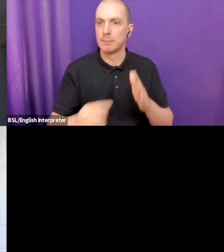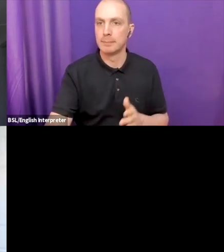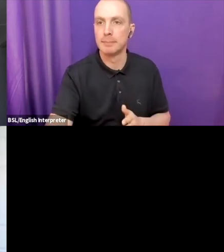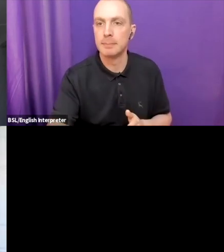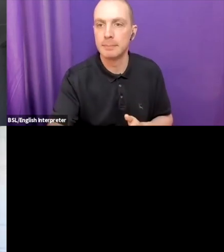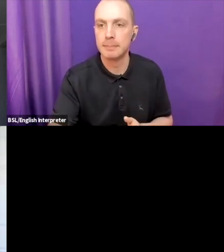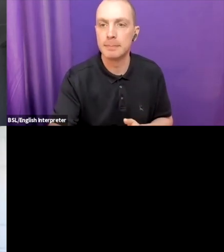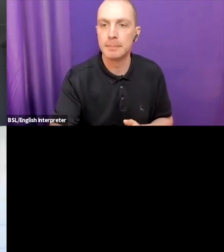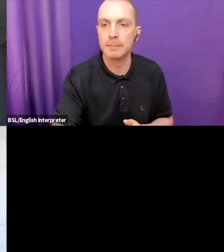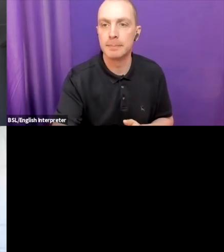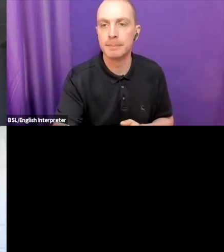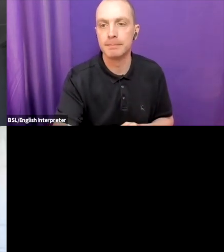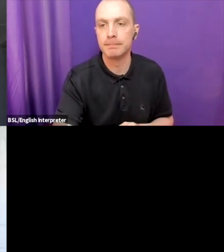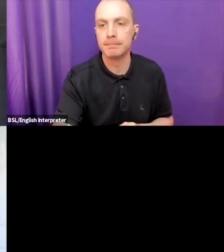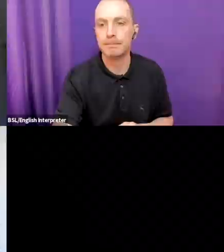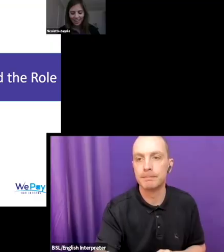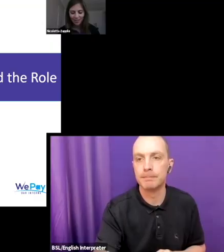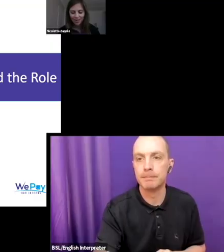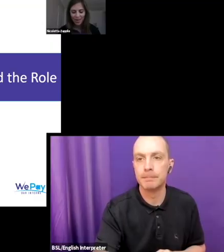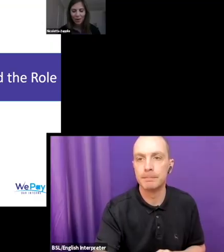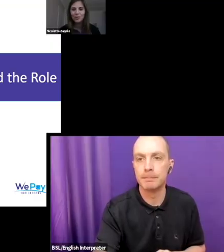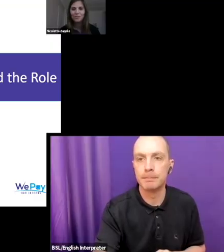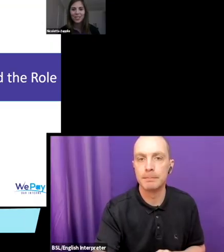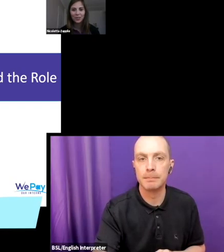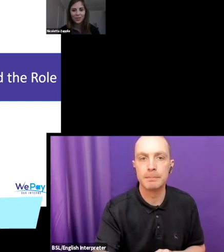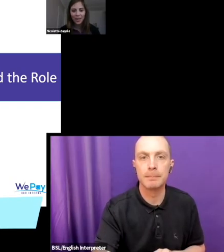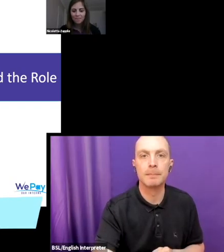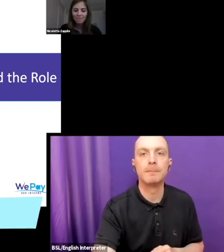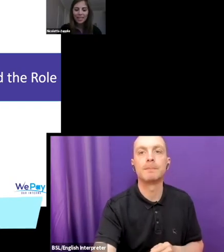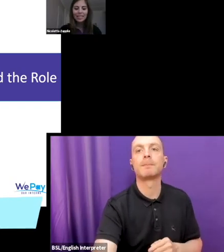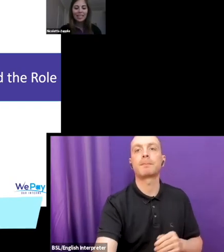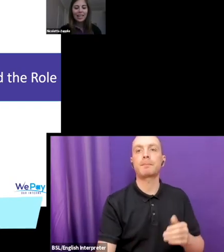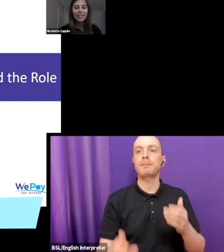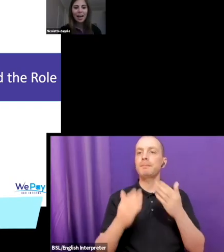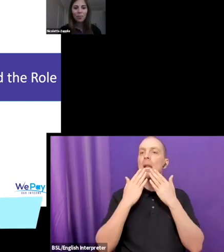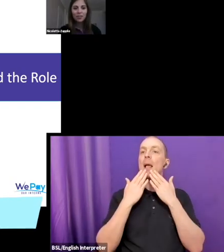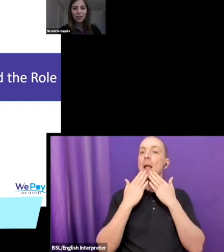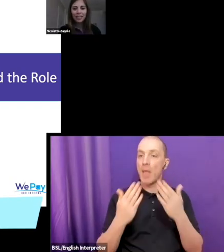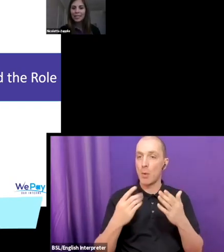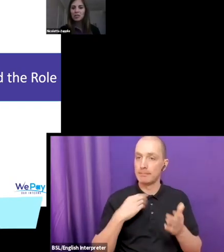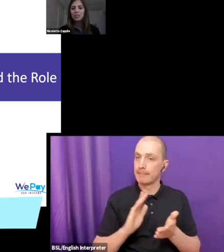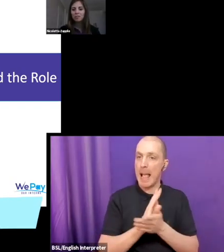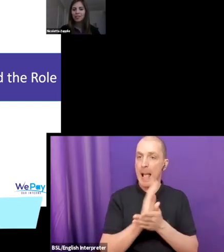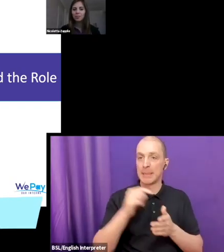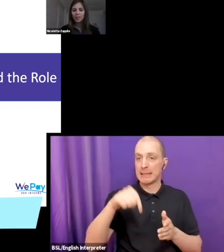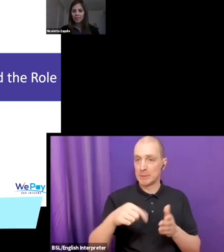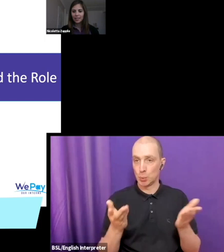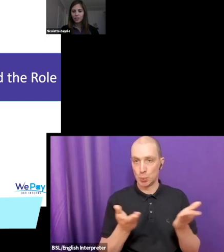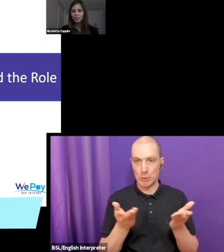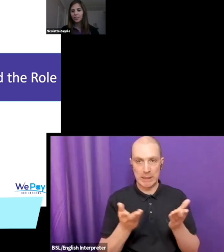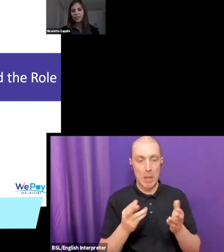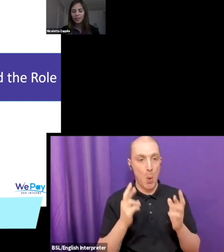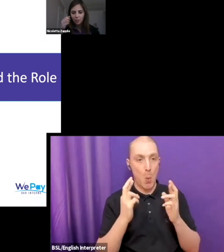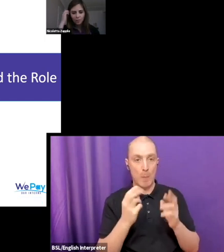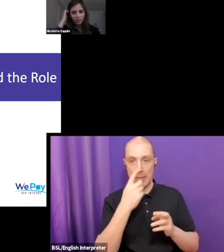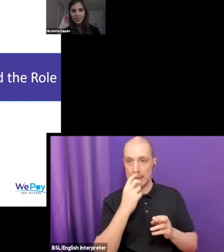Thank you very much, Chloe, and thank you, everybody. I'm very happy to be here today. I hope that you can see on the screen the